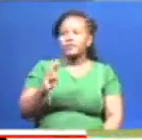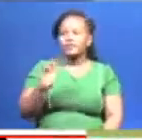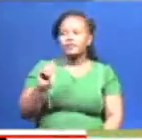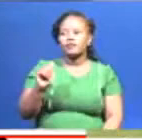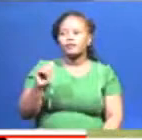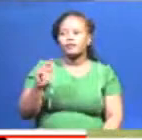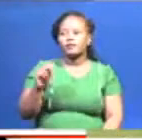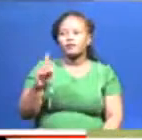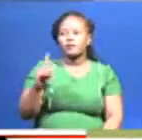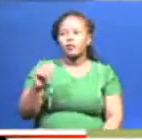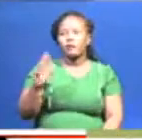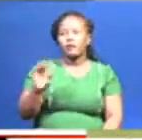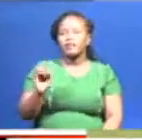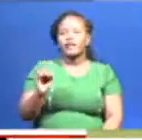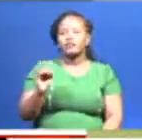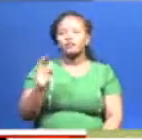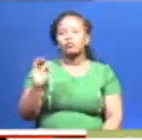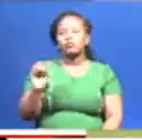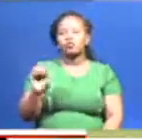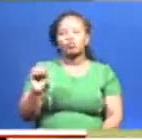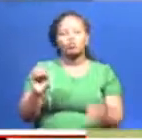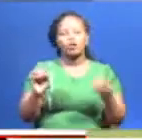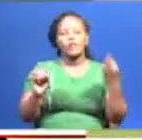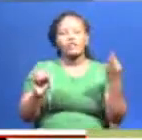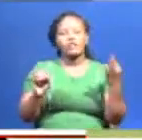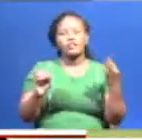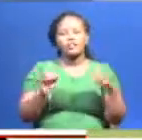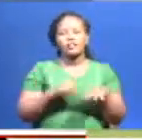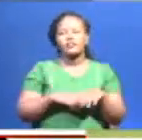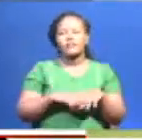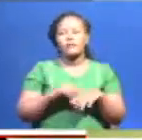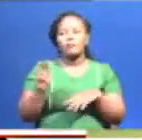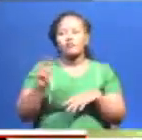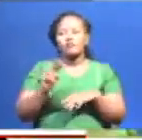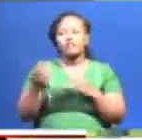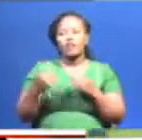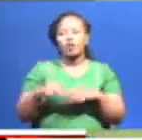1-1 with AFC Leopards, while Vihiga Bullets lost 3-1 to Ulinzi Stars.